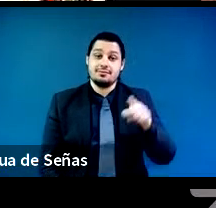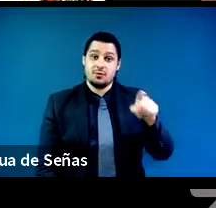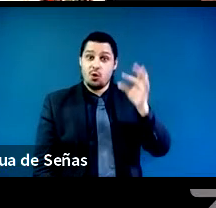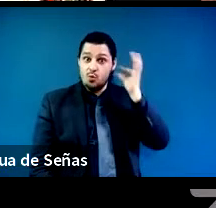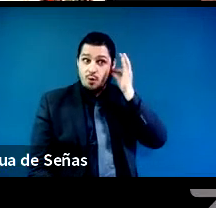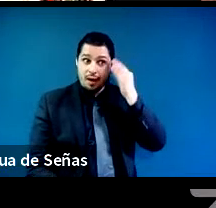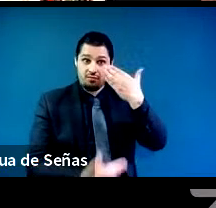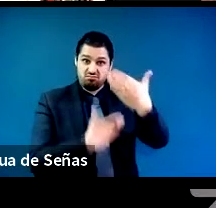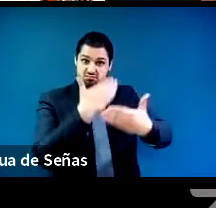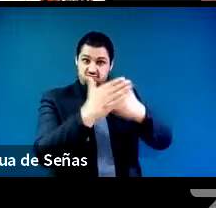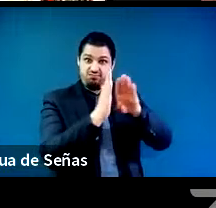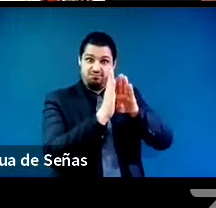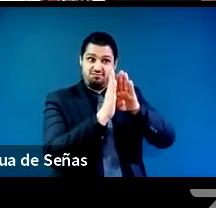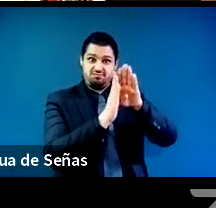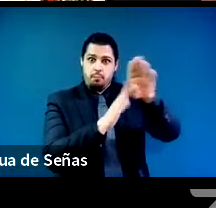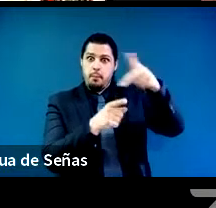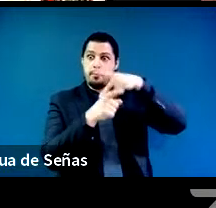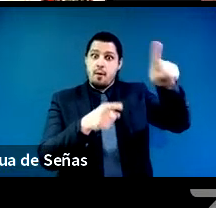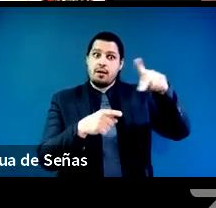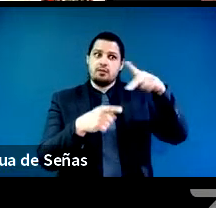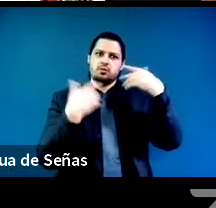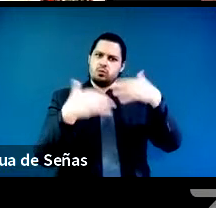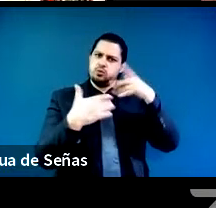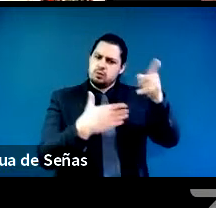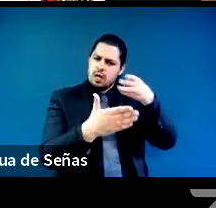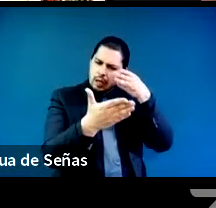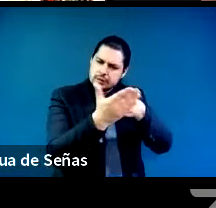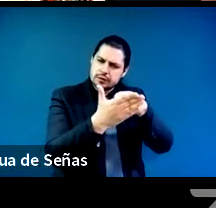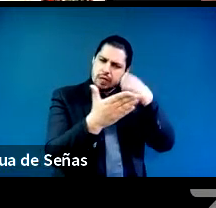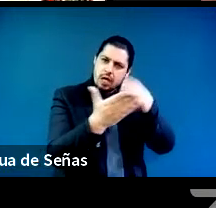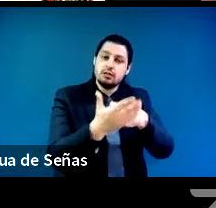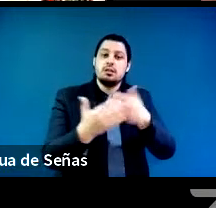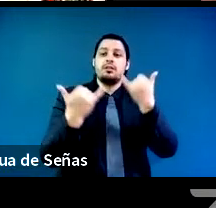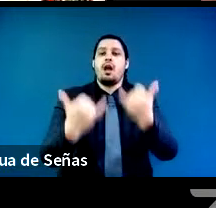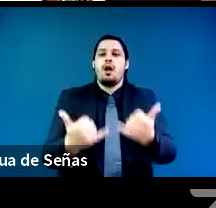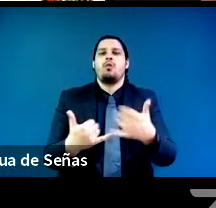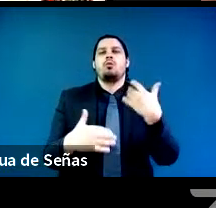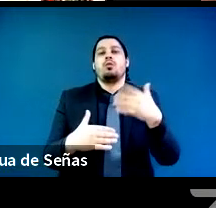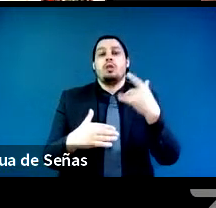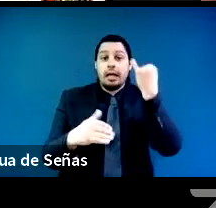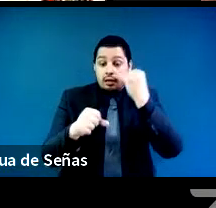society, have to understand how the pandemic also has put into perspective the